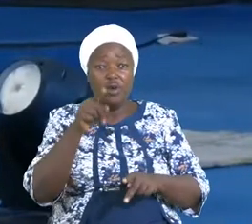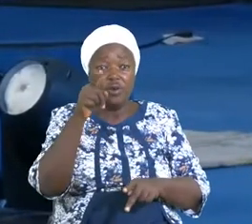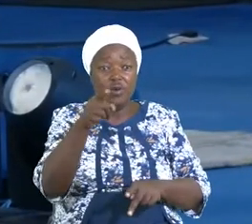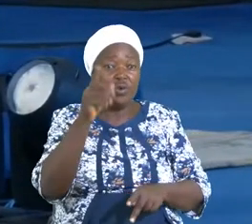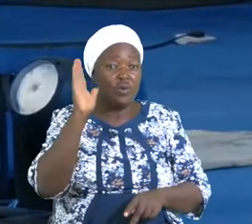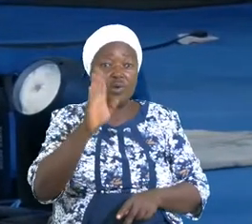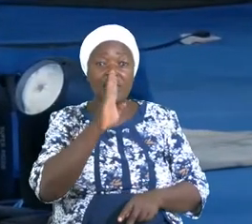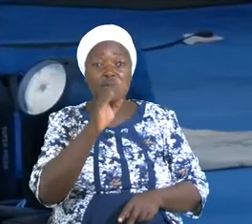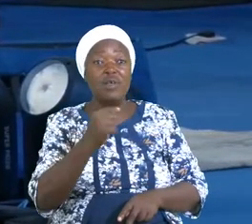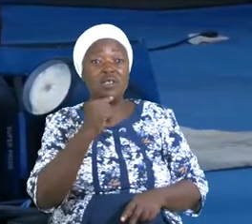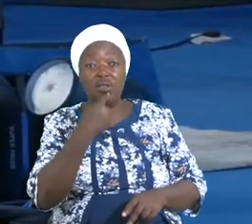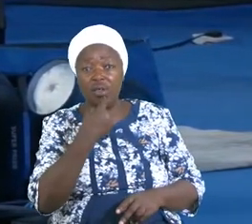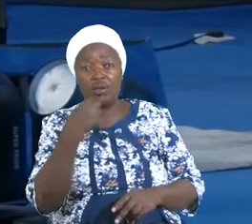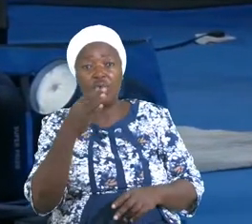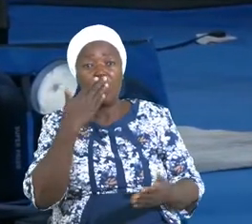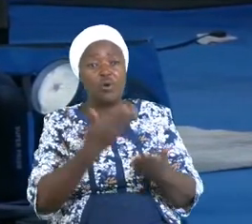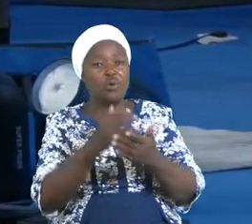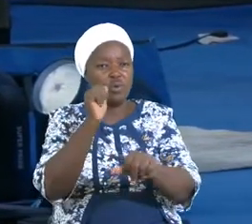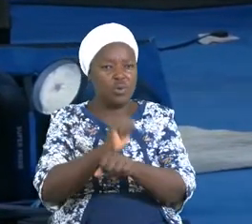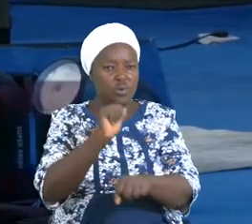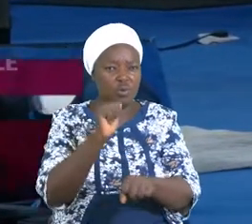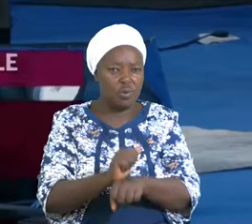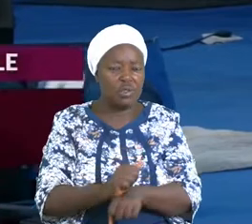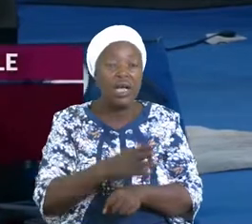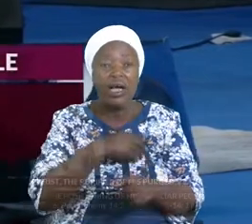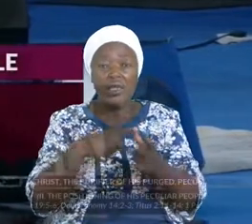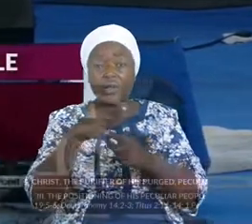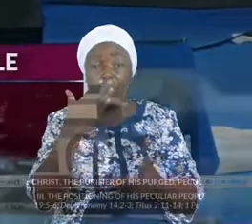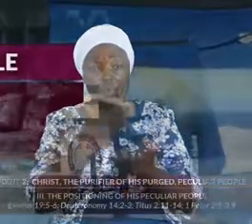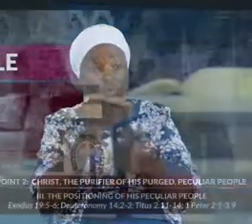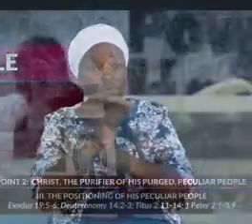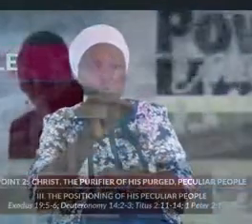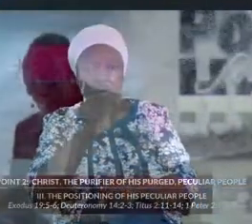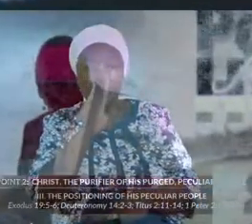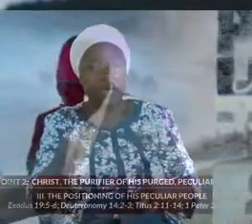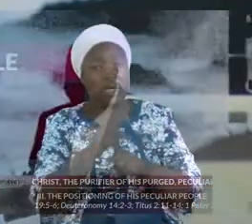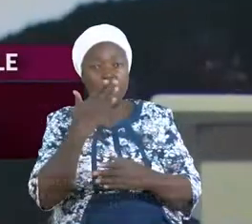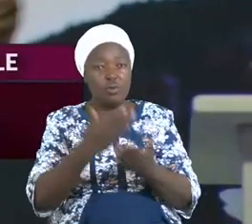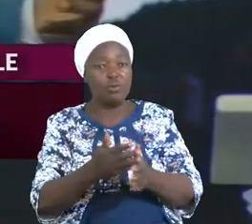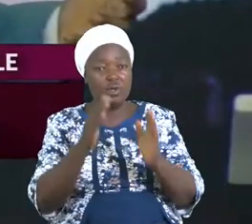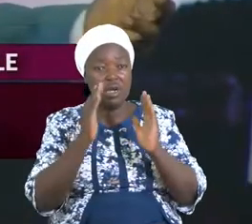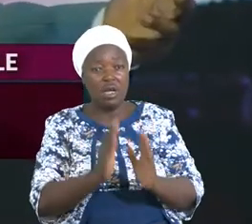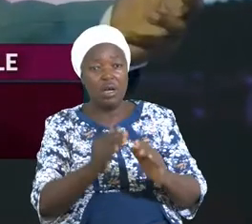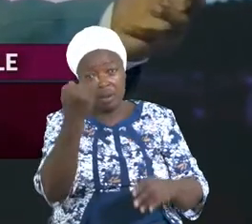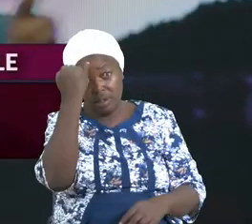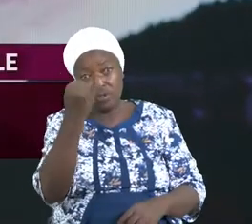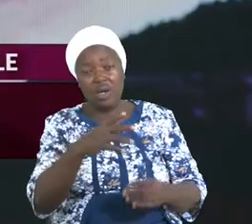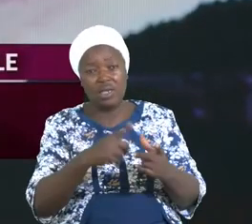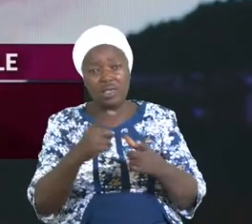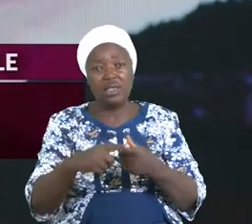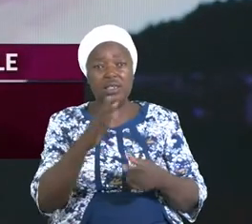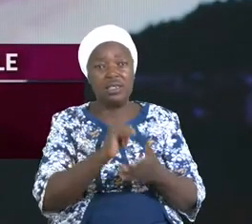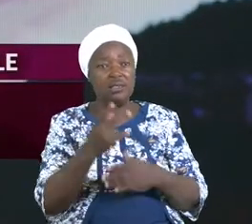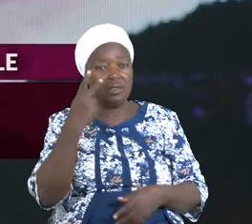good works. And your good works will not be like a good intention, like a good blown up balloon